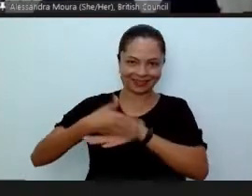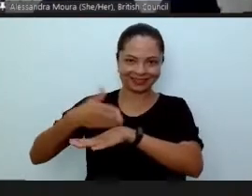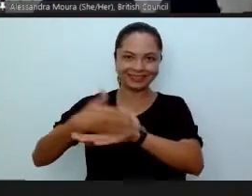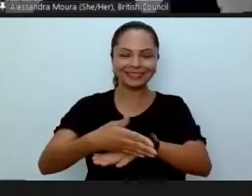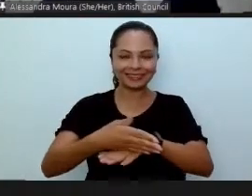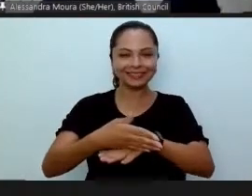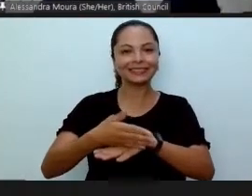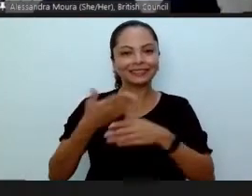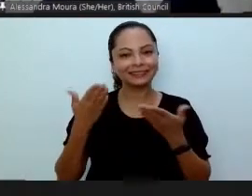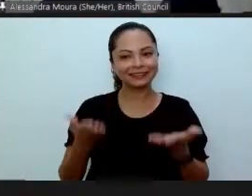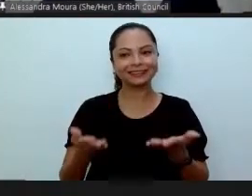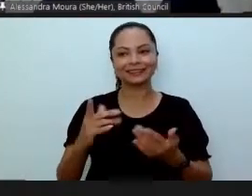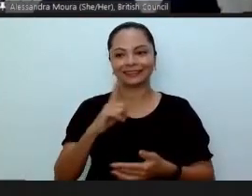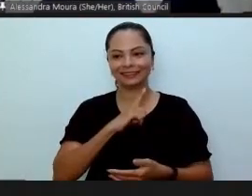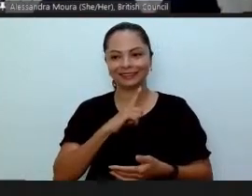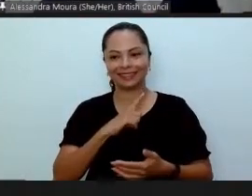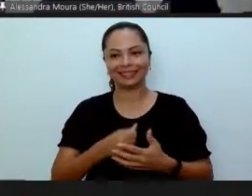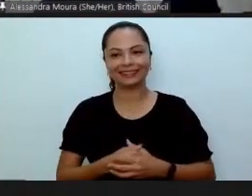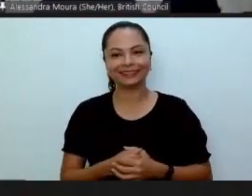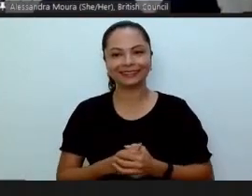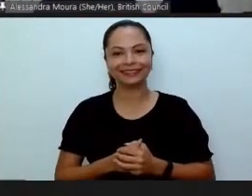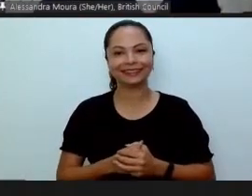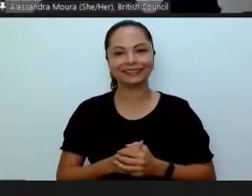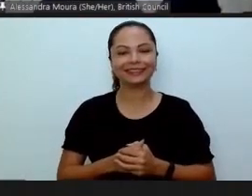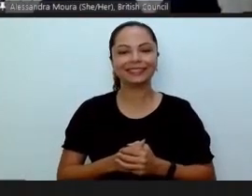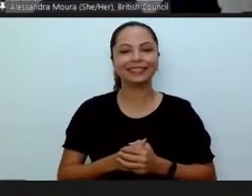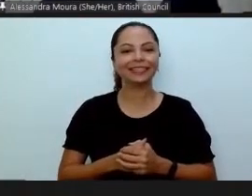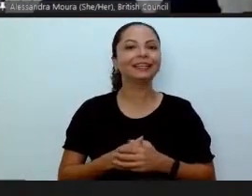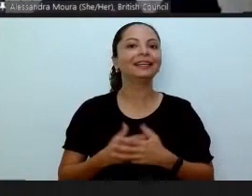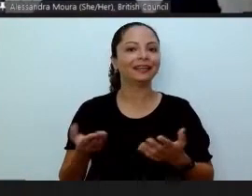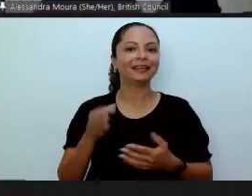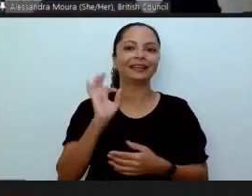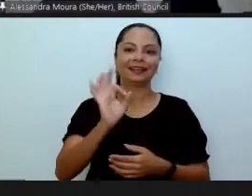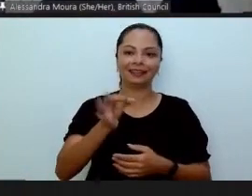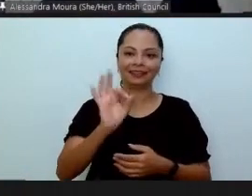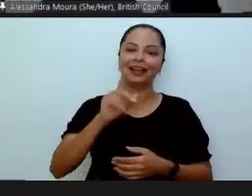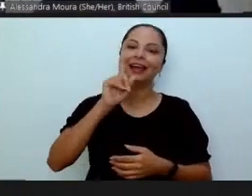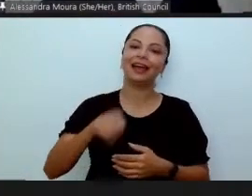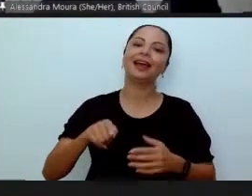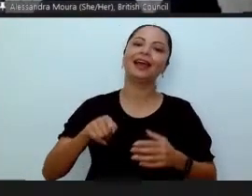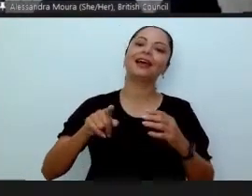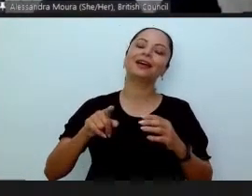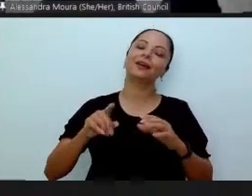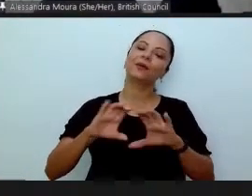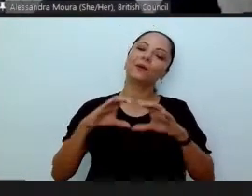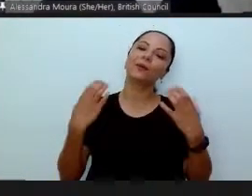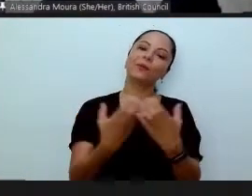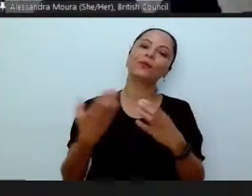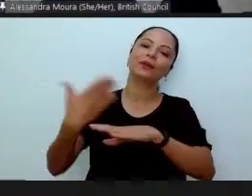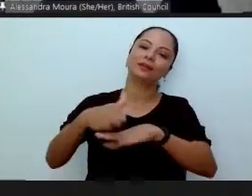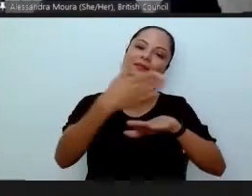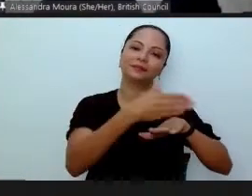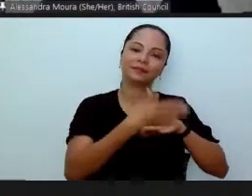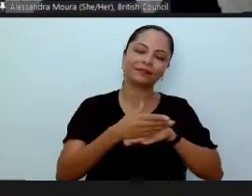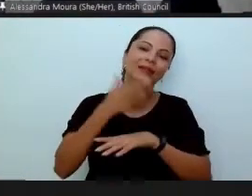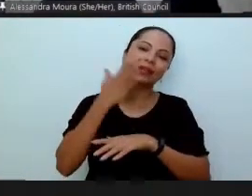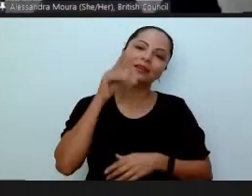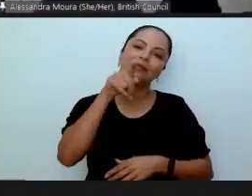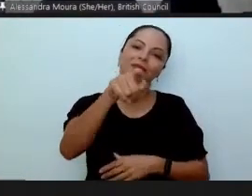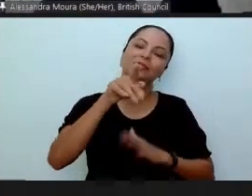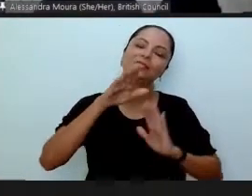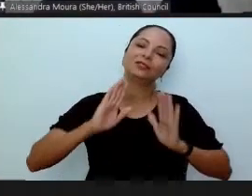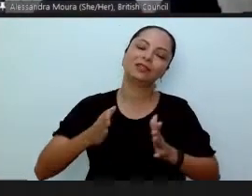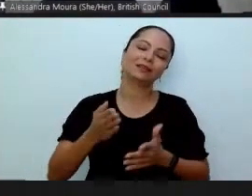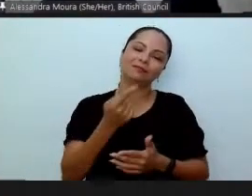text. That's the community of practice, which I know you're a fan of, and I am too. And the last one, read about your profession in